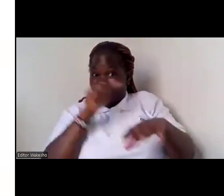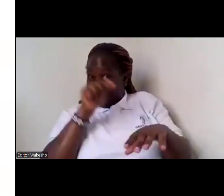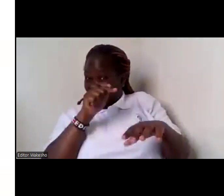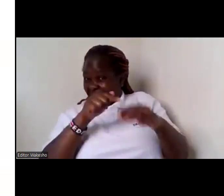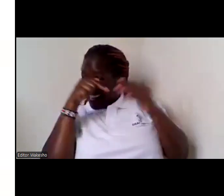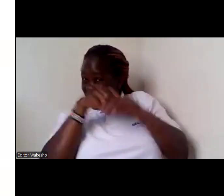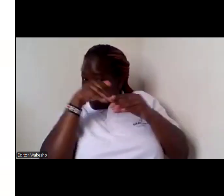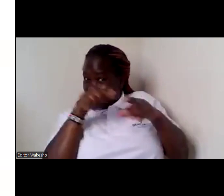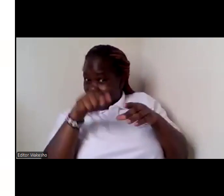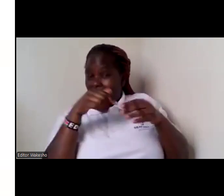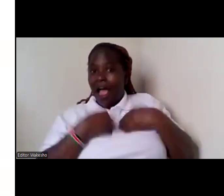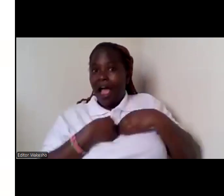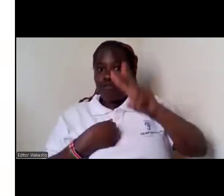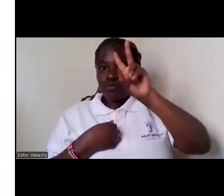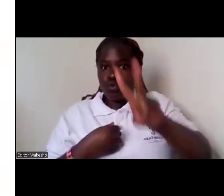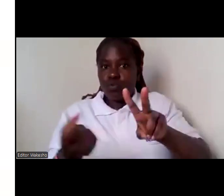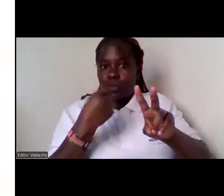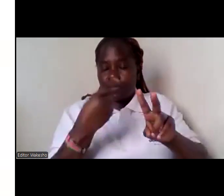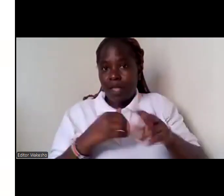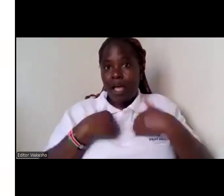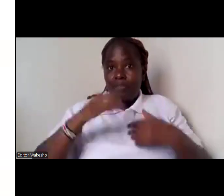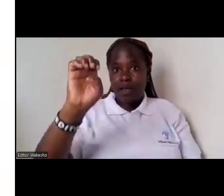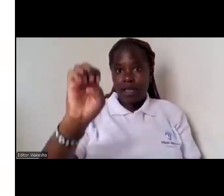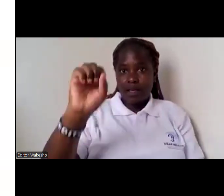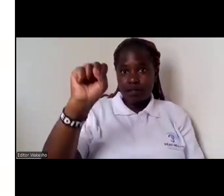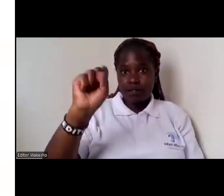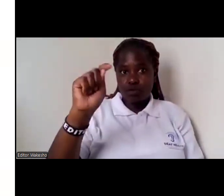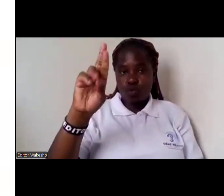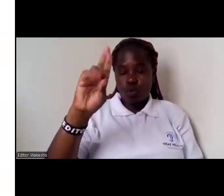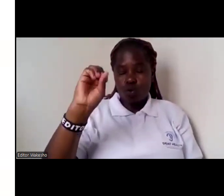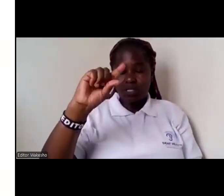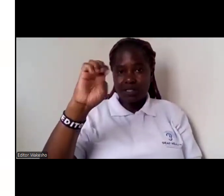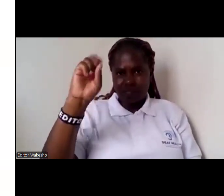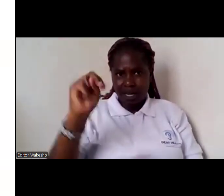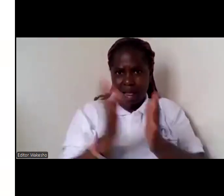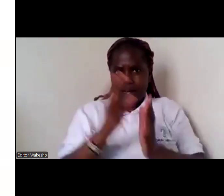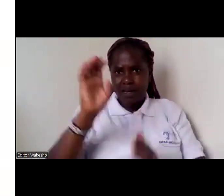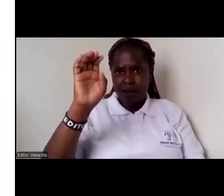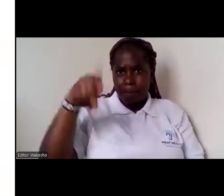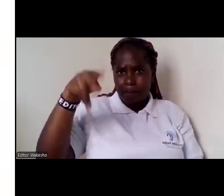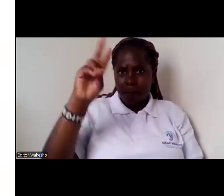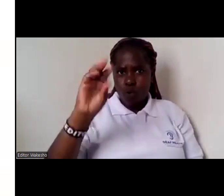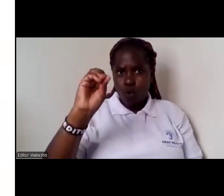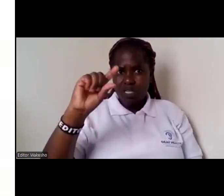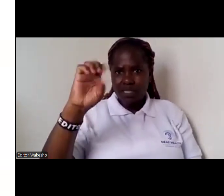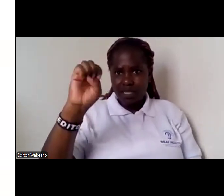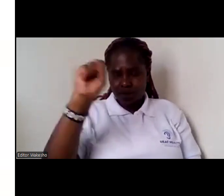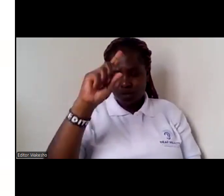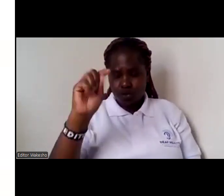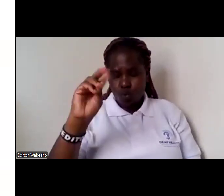two medications, the estrogen and the progesterone. Now, instead of it being in a tablet that you